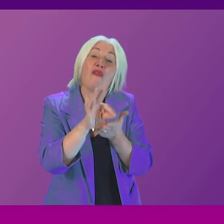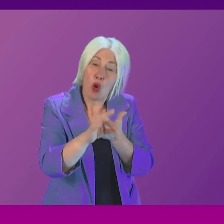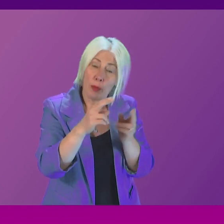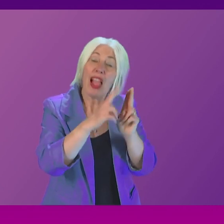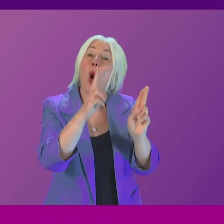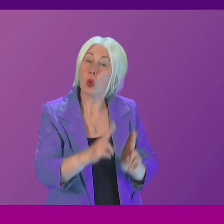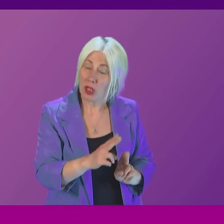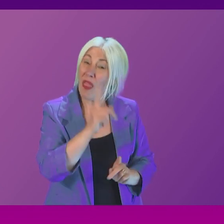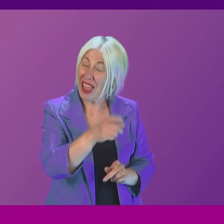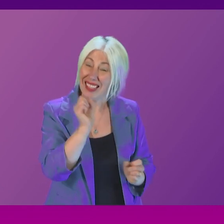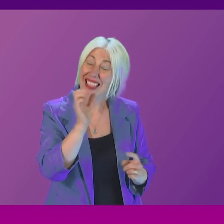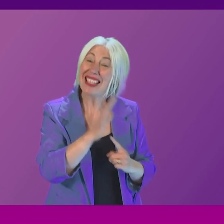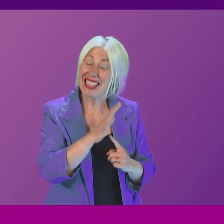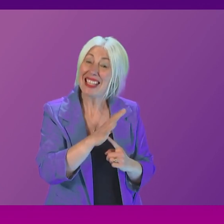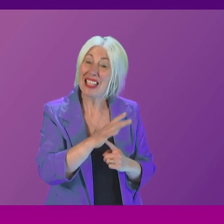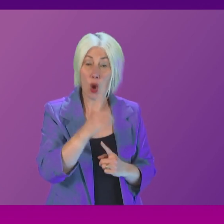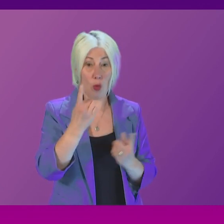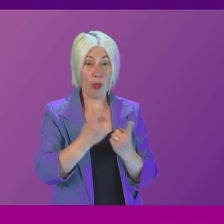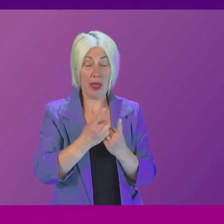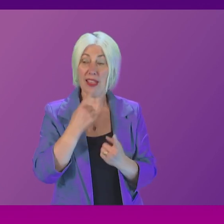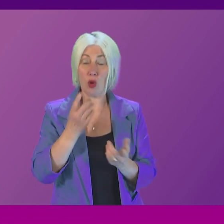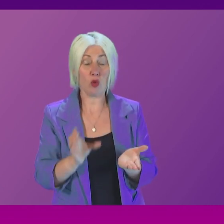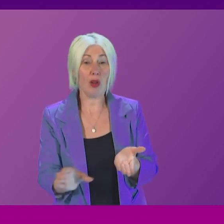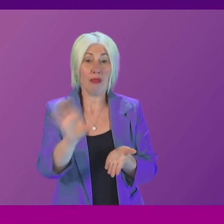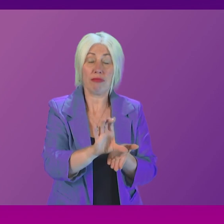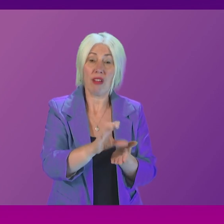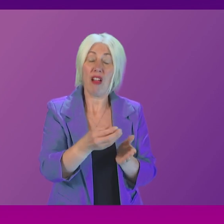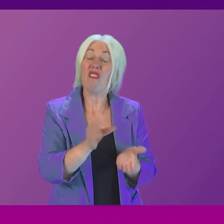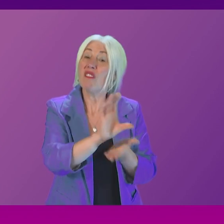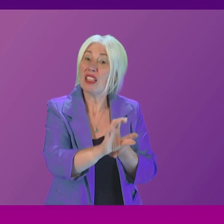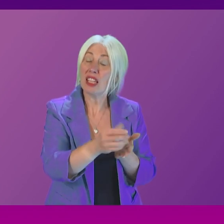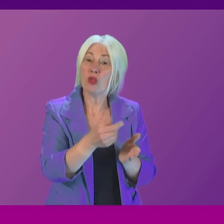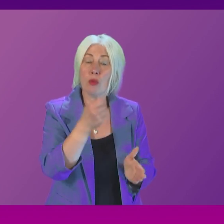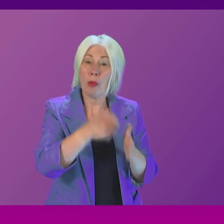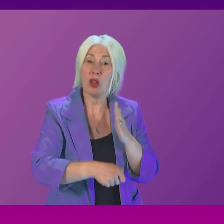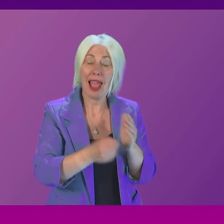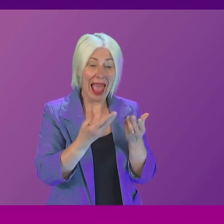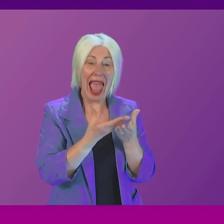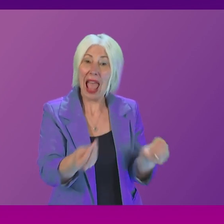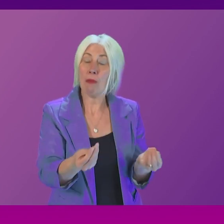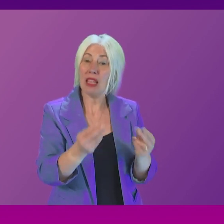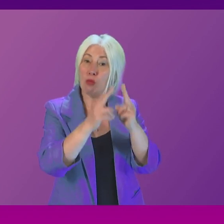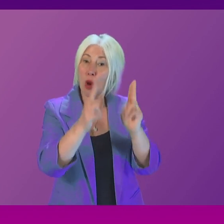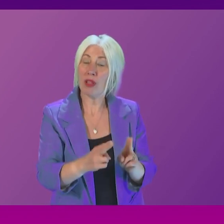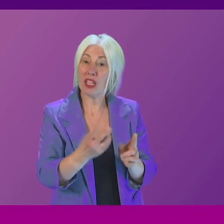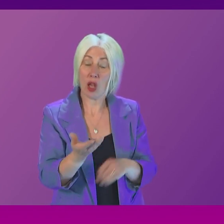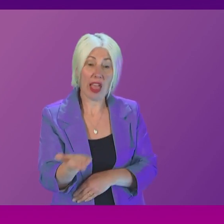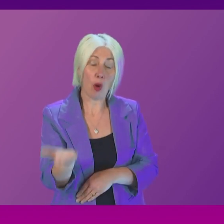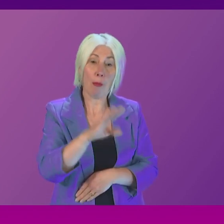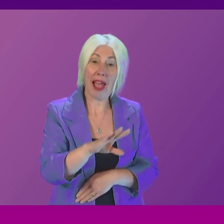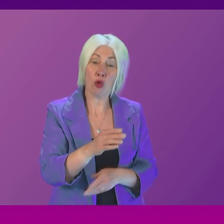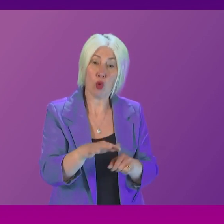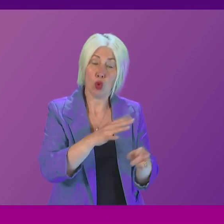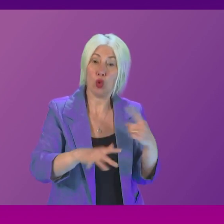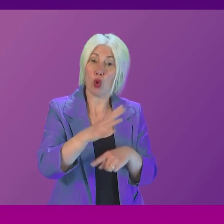is. That's why one of the first announcements I made was around additional funding in relation to the purchase of empty properties back into the social rented sector. We think that